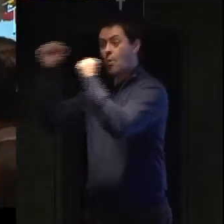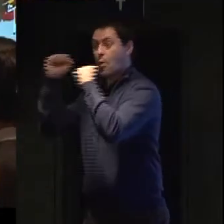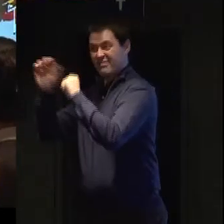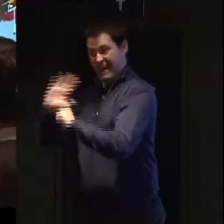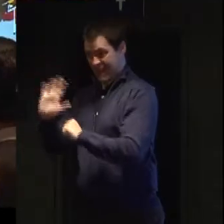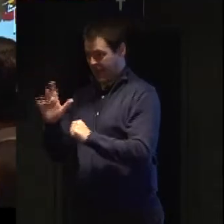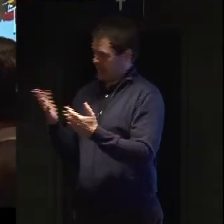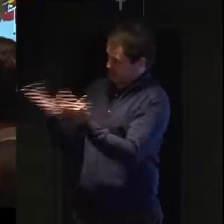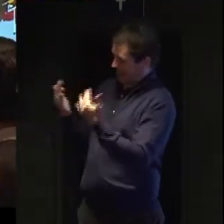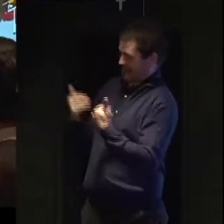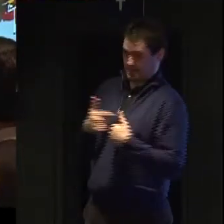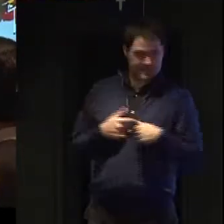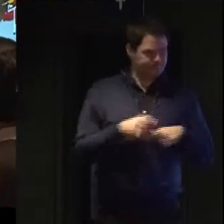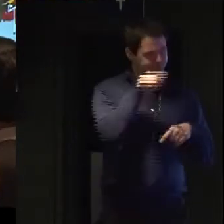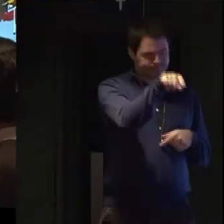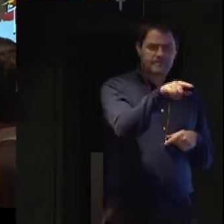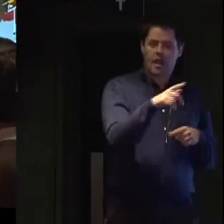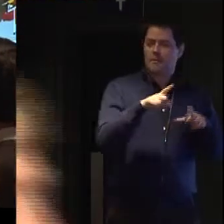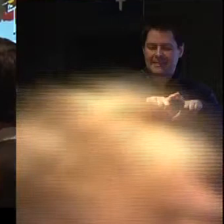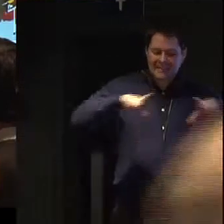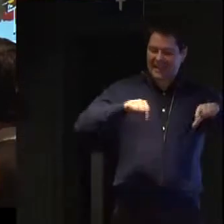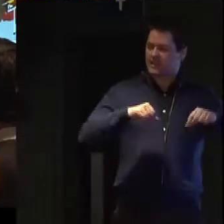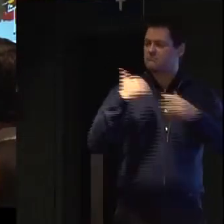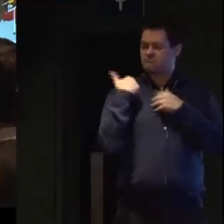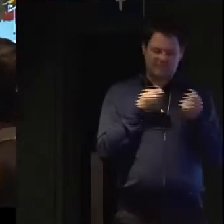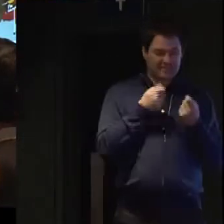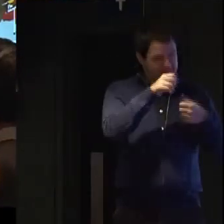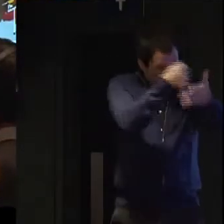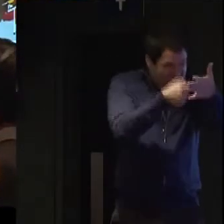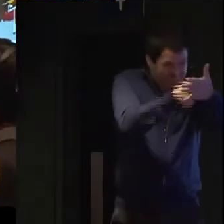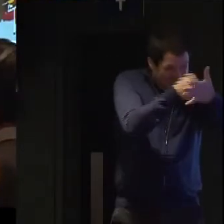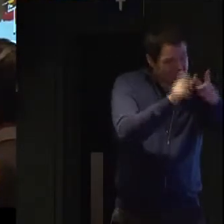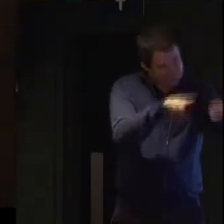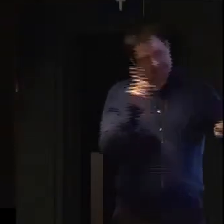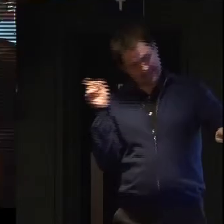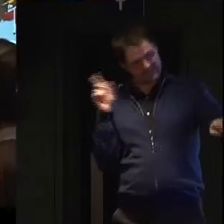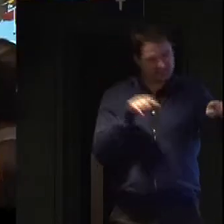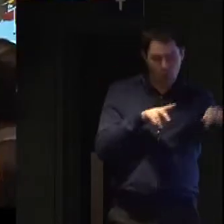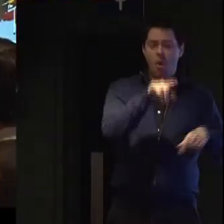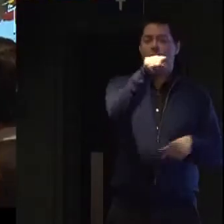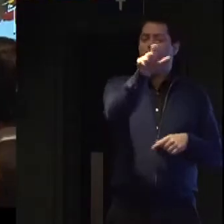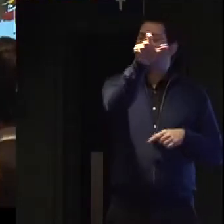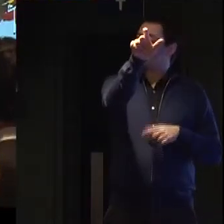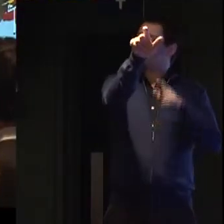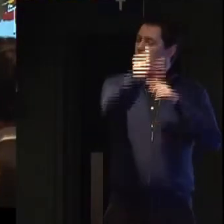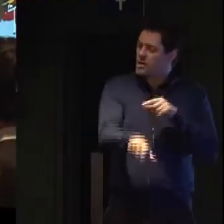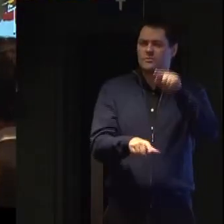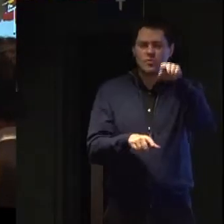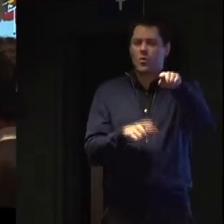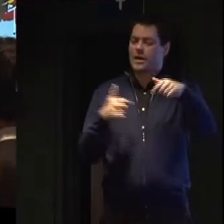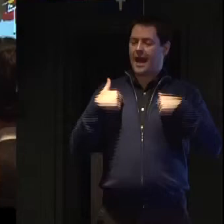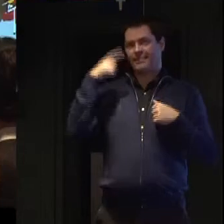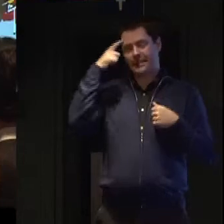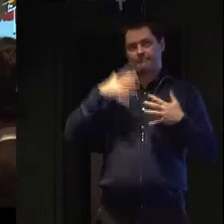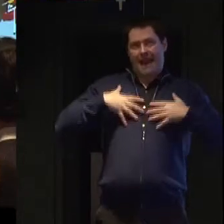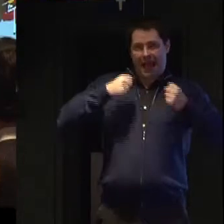battles, whether it's with the ticket office manager or the safety officer or somebody who thinks they have a view on health and safety which may contradict their view on access.